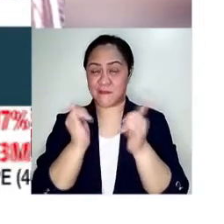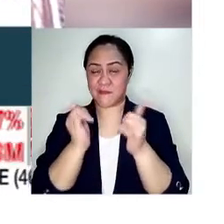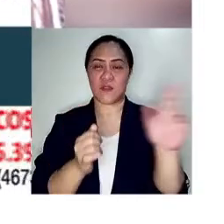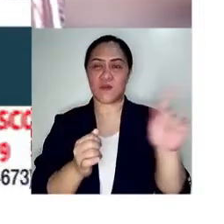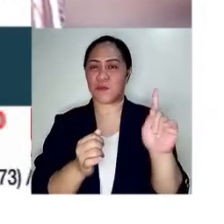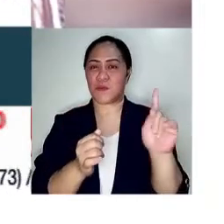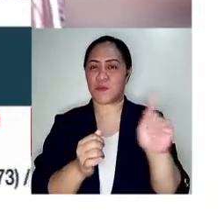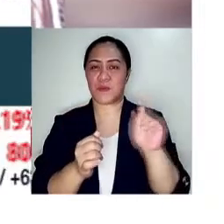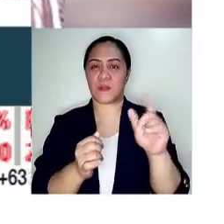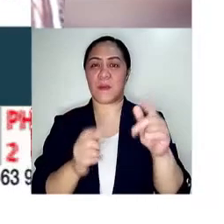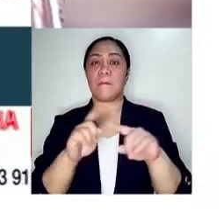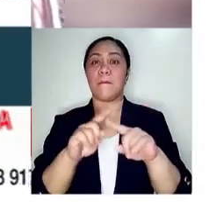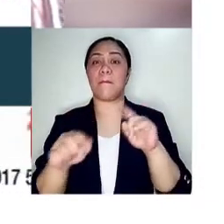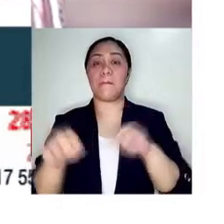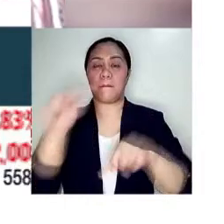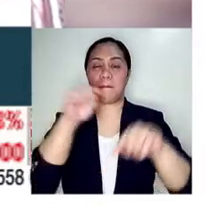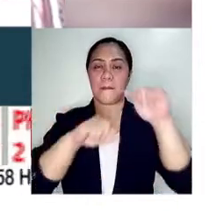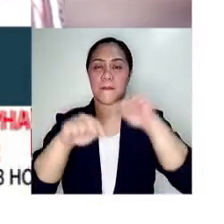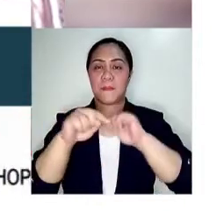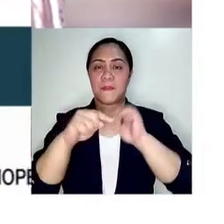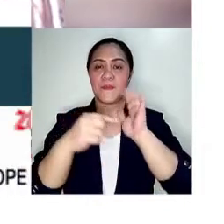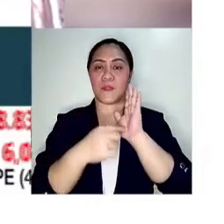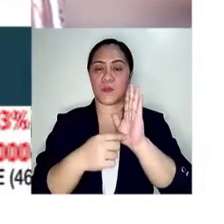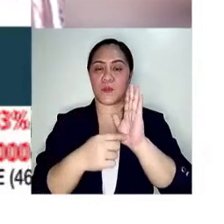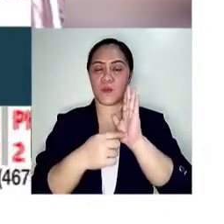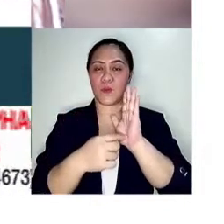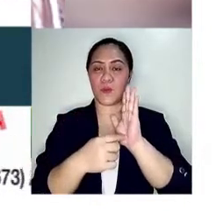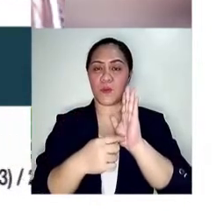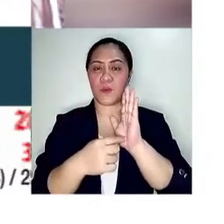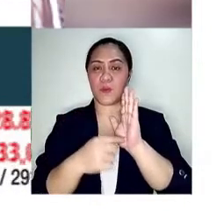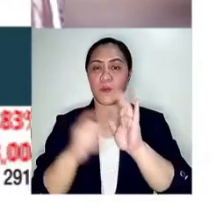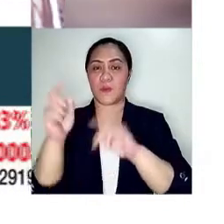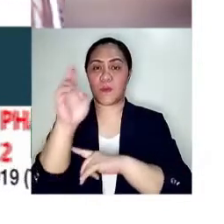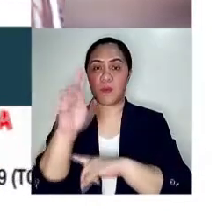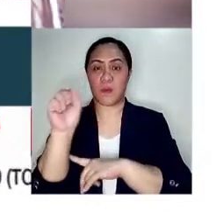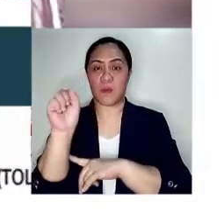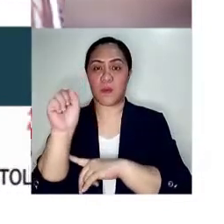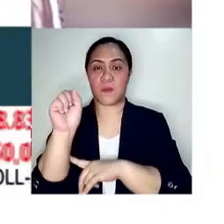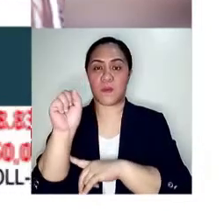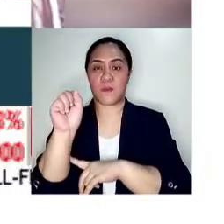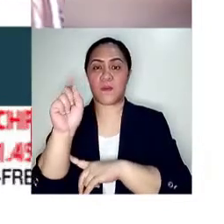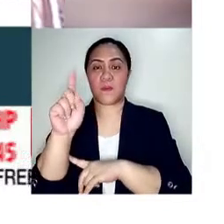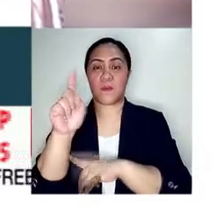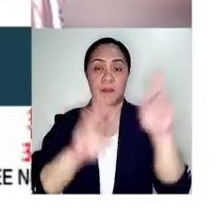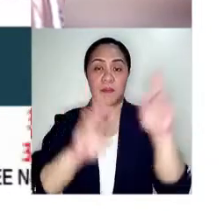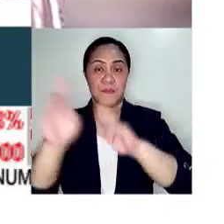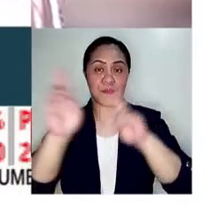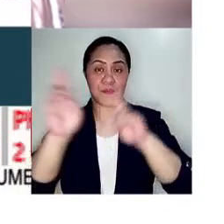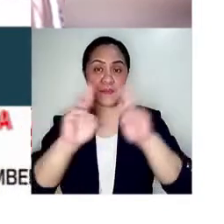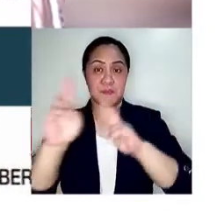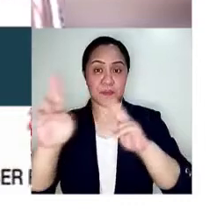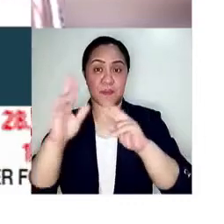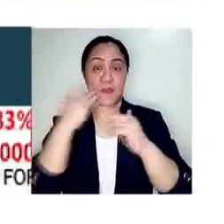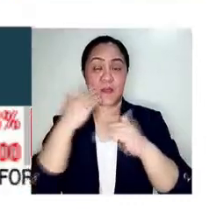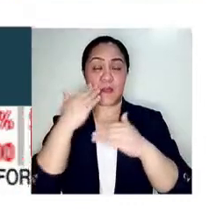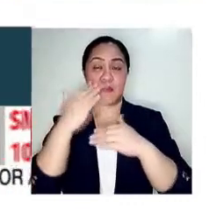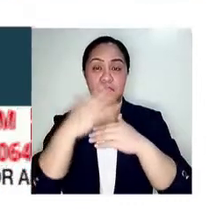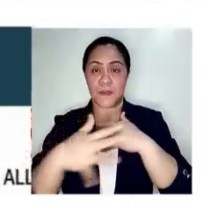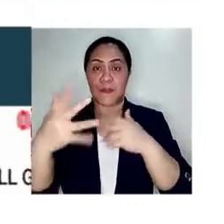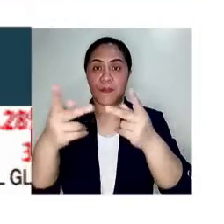back. The signaling is that the United States is again ready to take its place